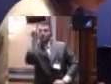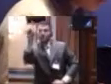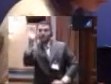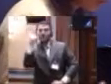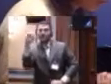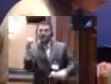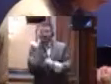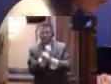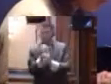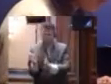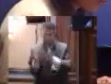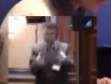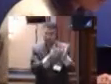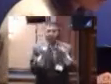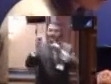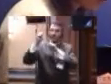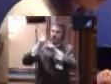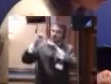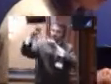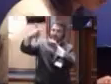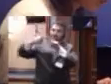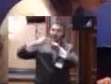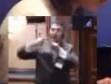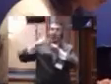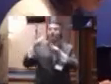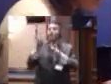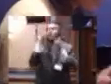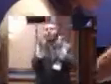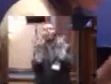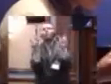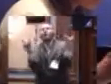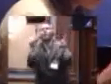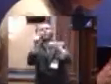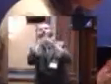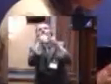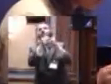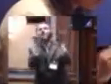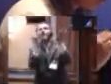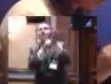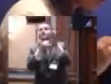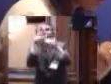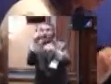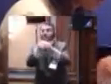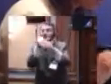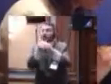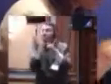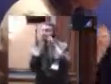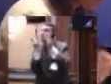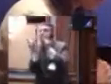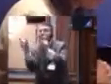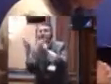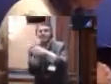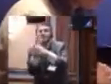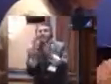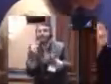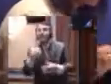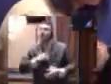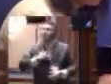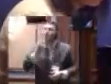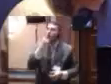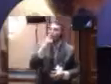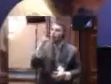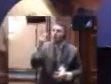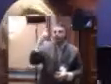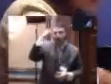this was to ensure that the government could not be both the referee